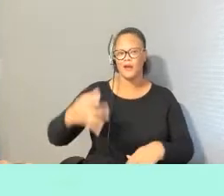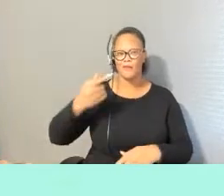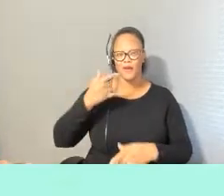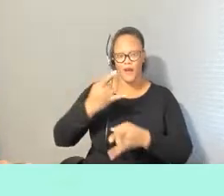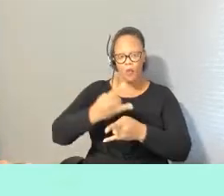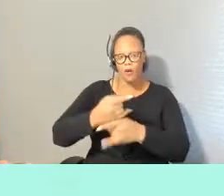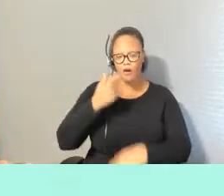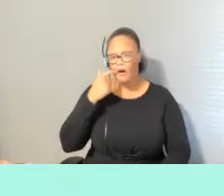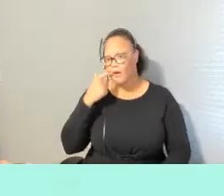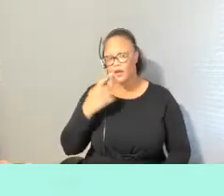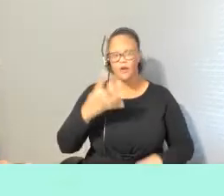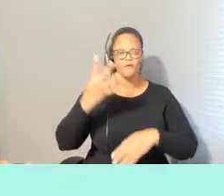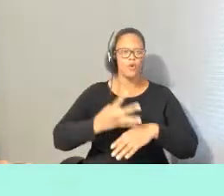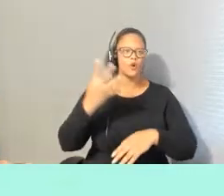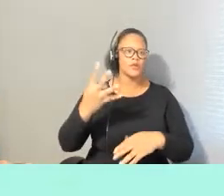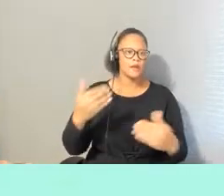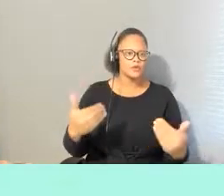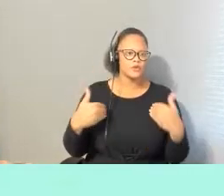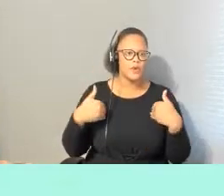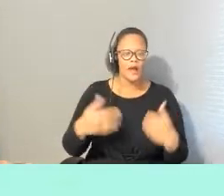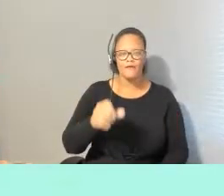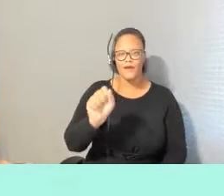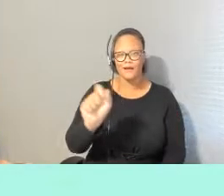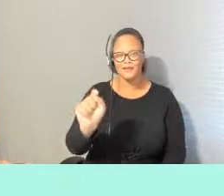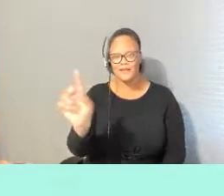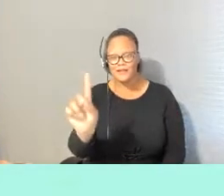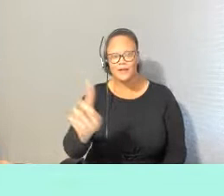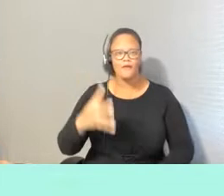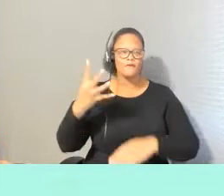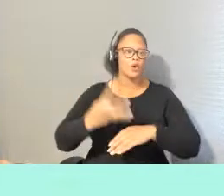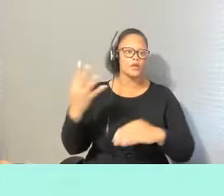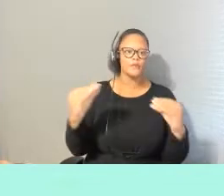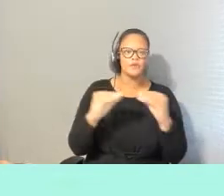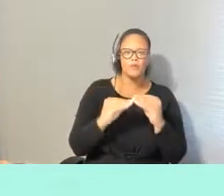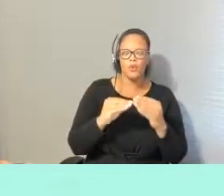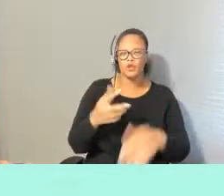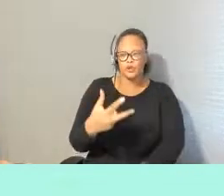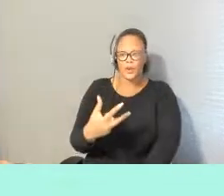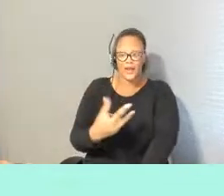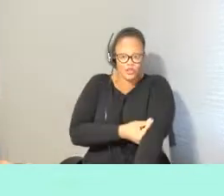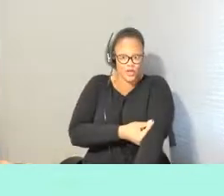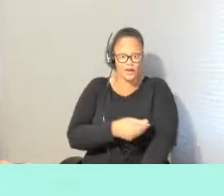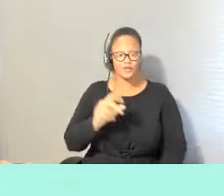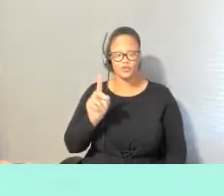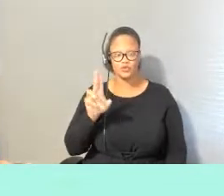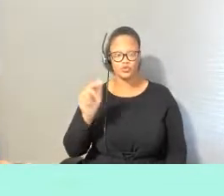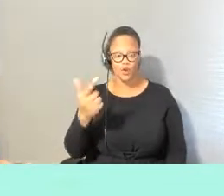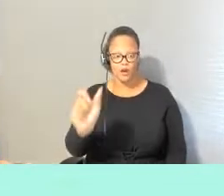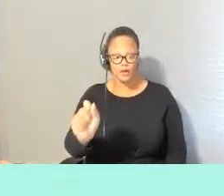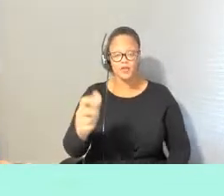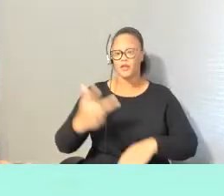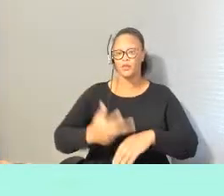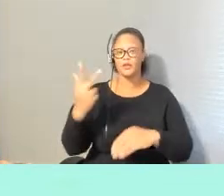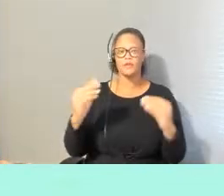times more to have a sexually transmitted disease, 4 times more to inject drugs, 3 times more to